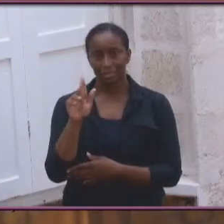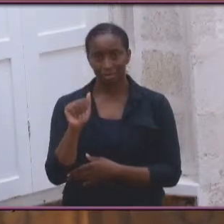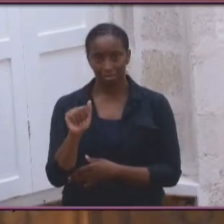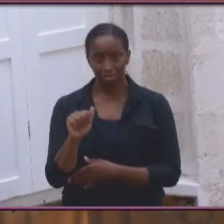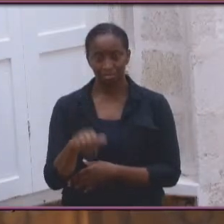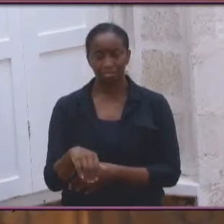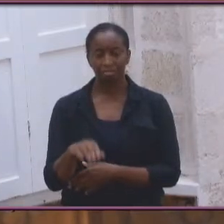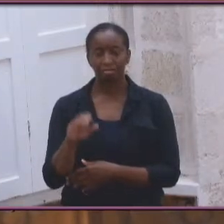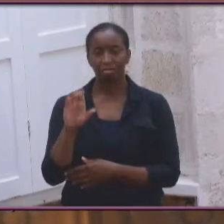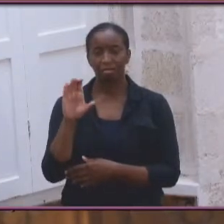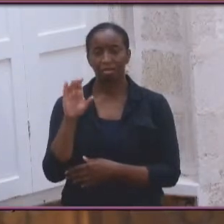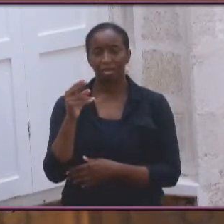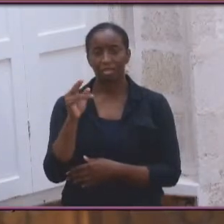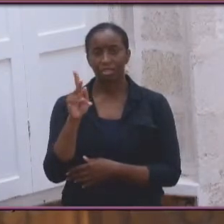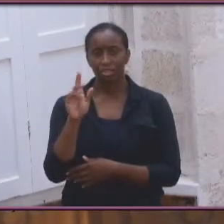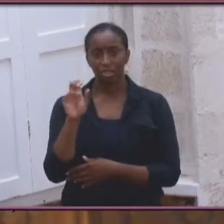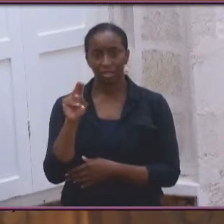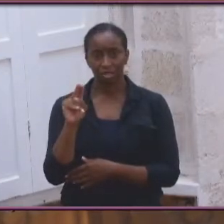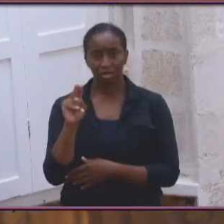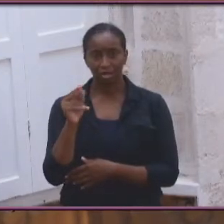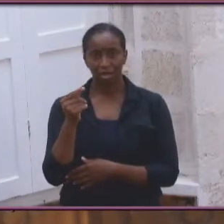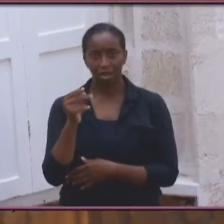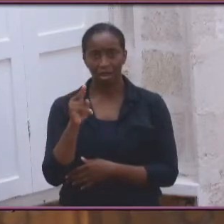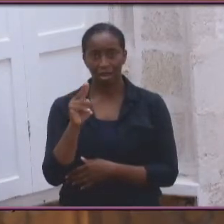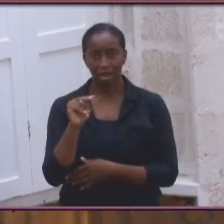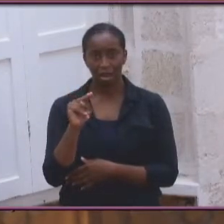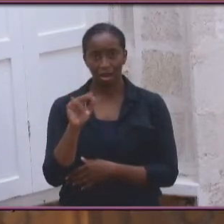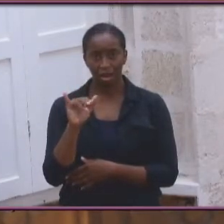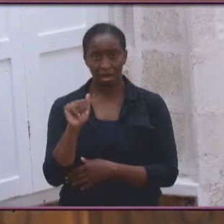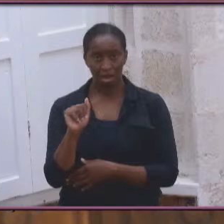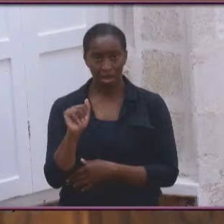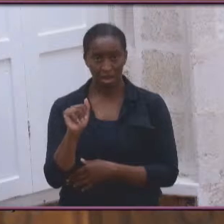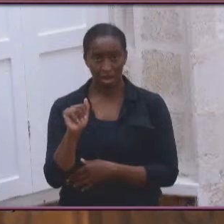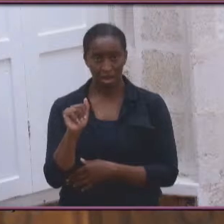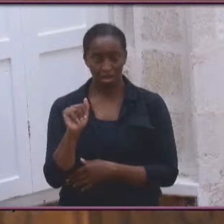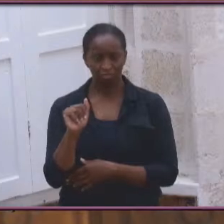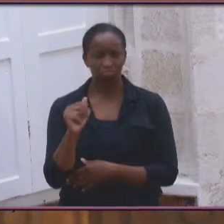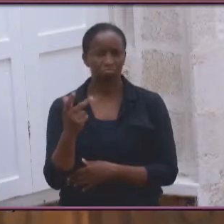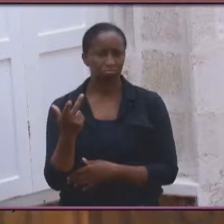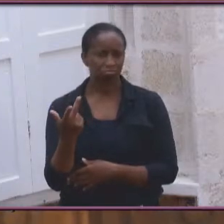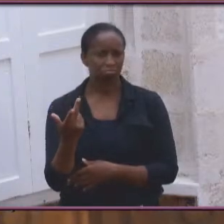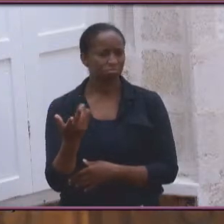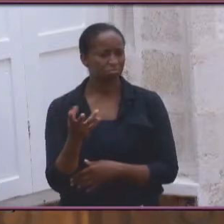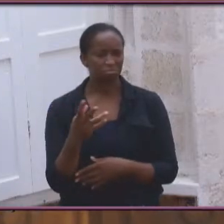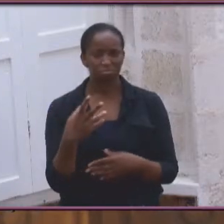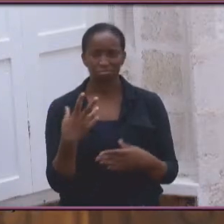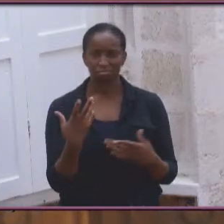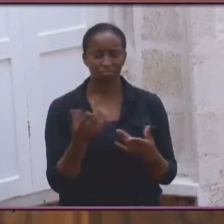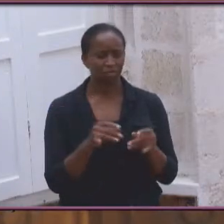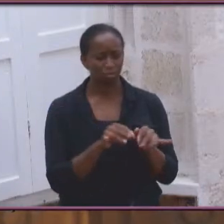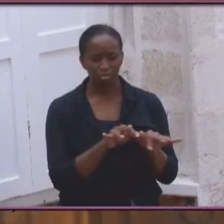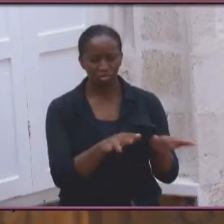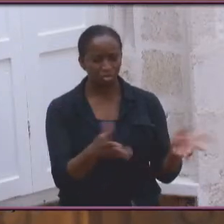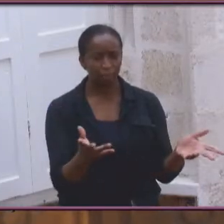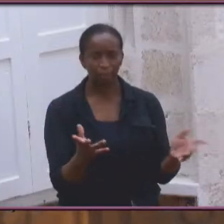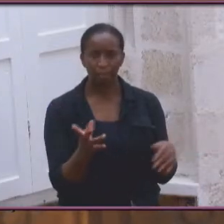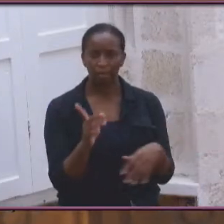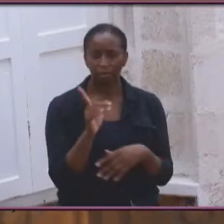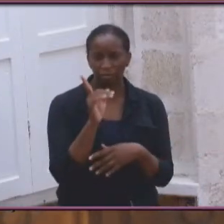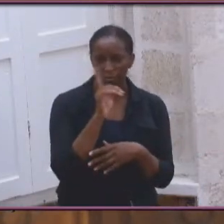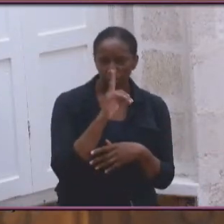And obviously, there's always a problem of rodents and rats and possibilities of